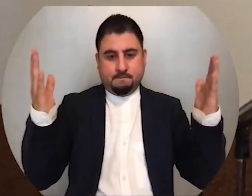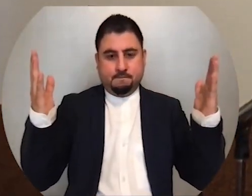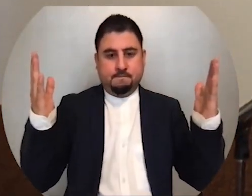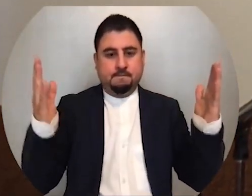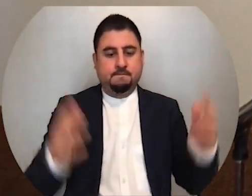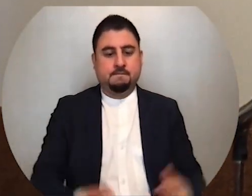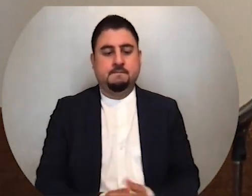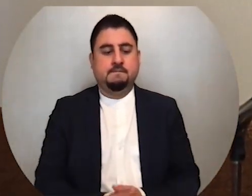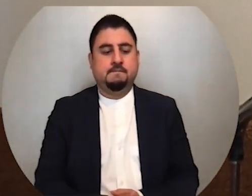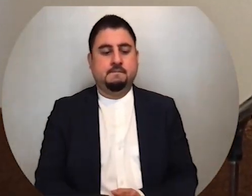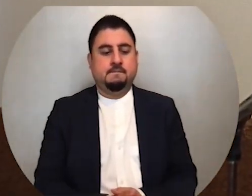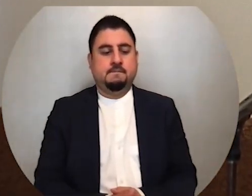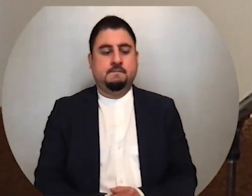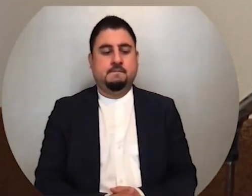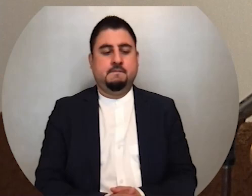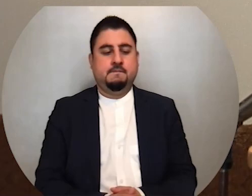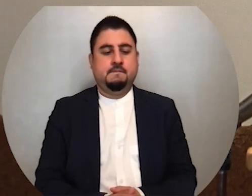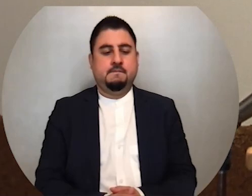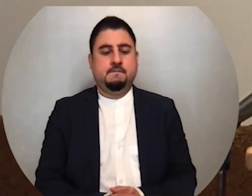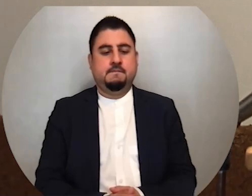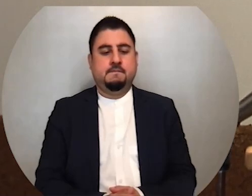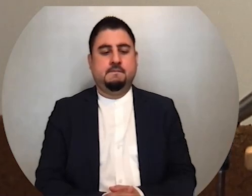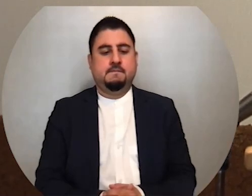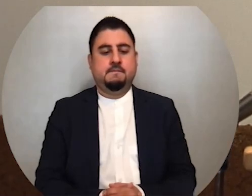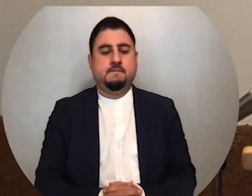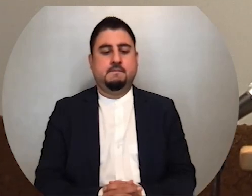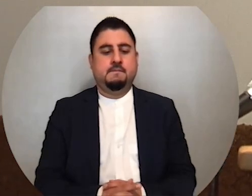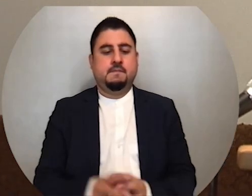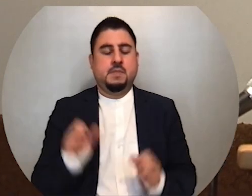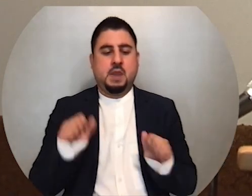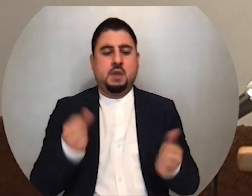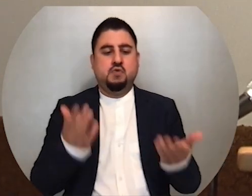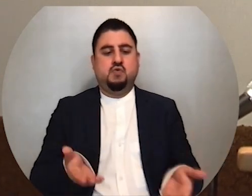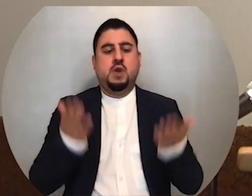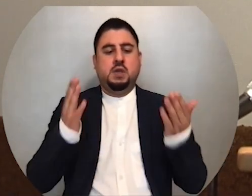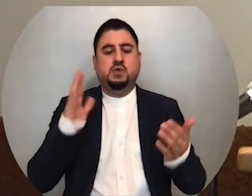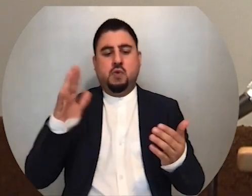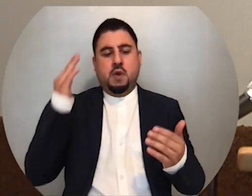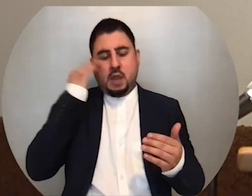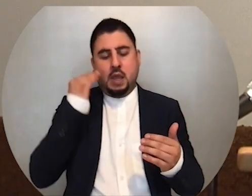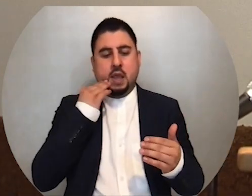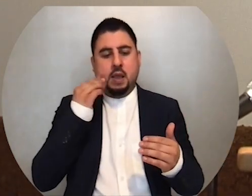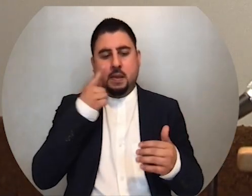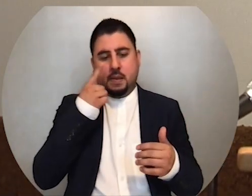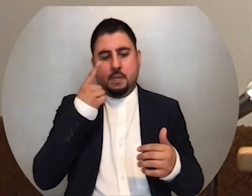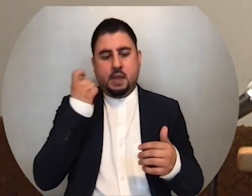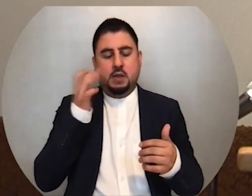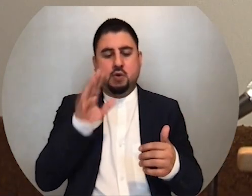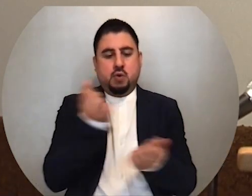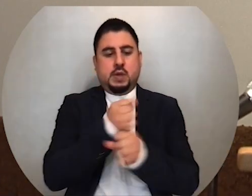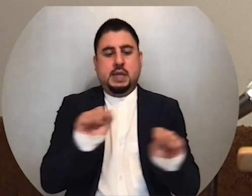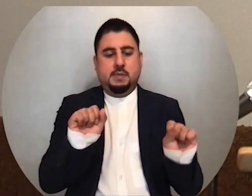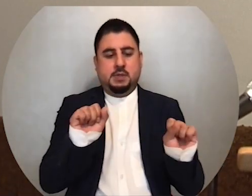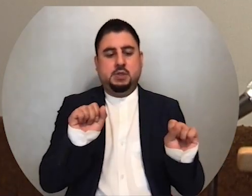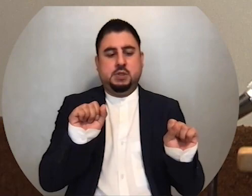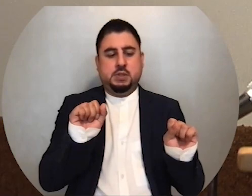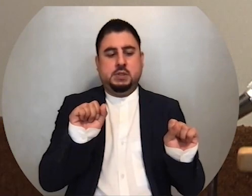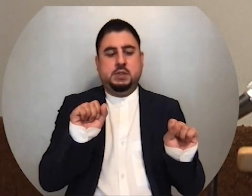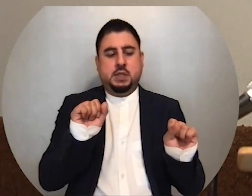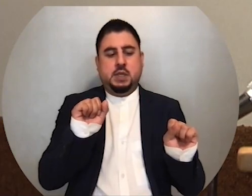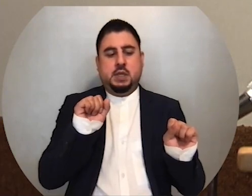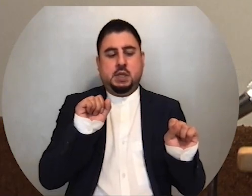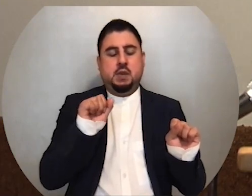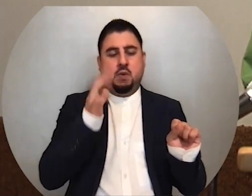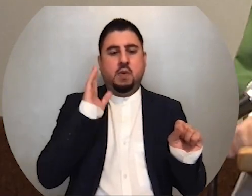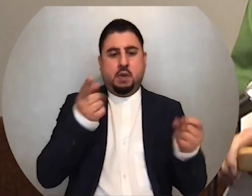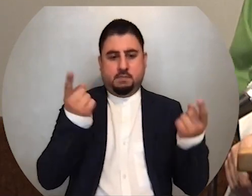alleluia. Stand erect and raise your hands, because your redemption is at